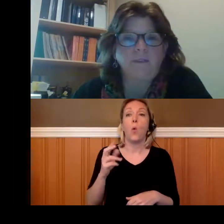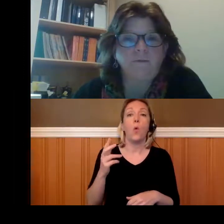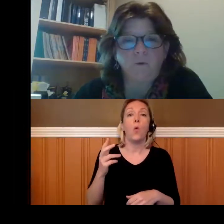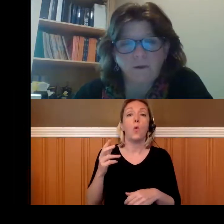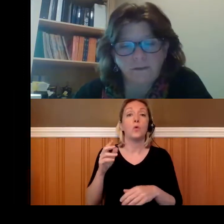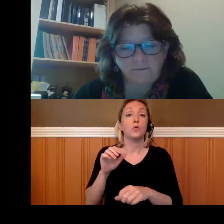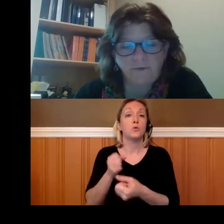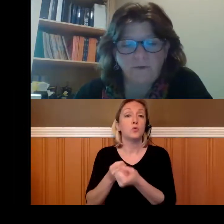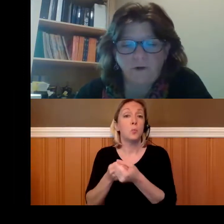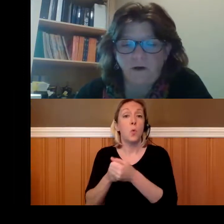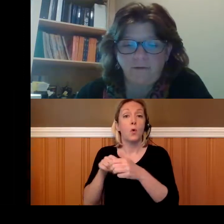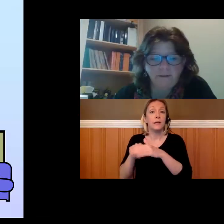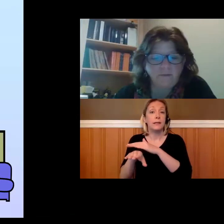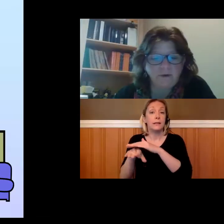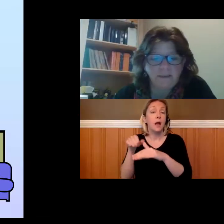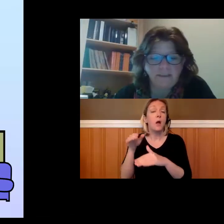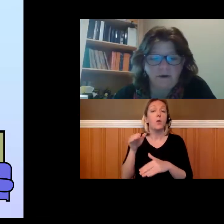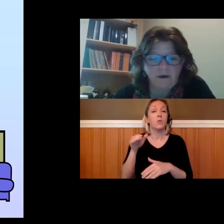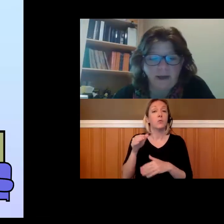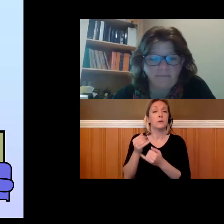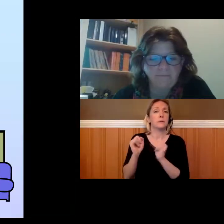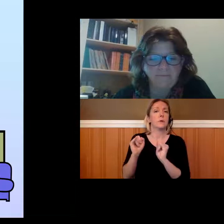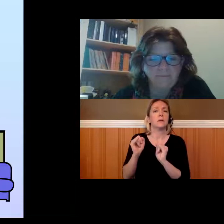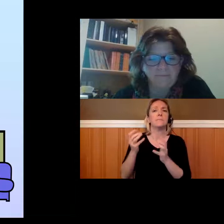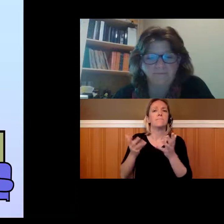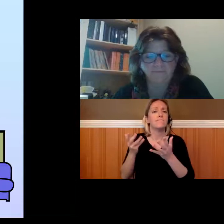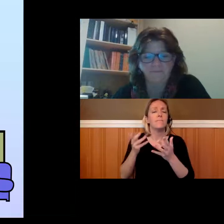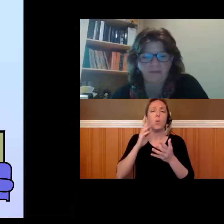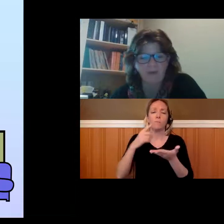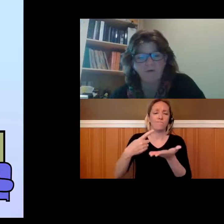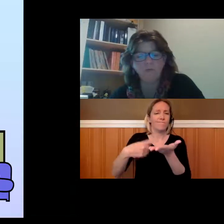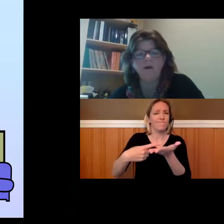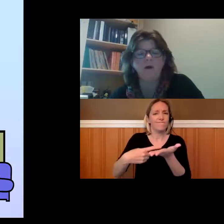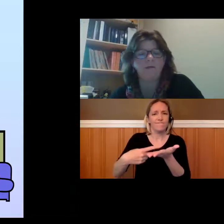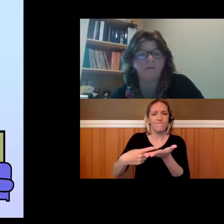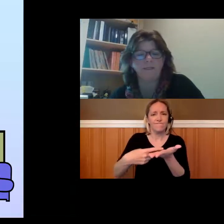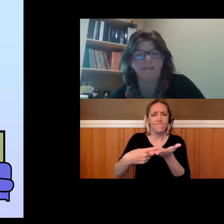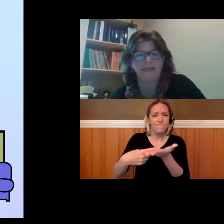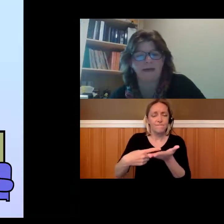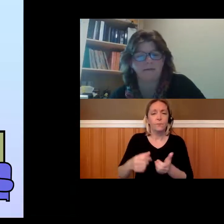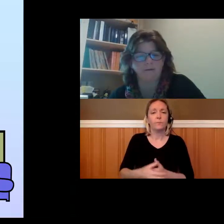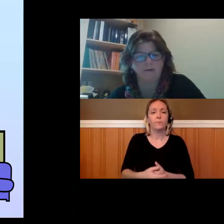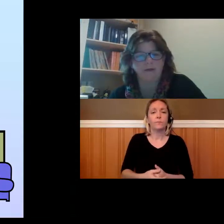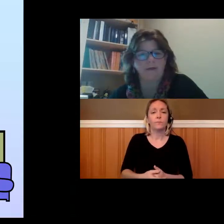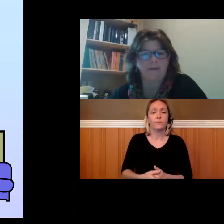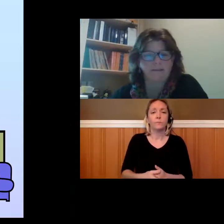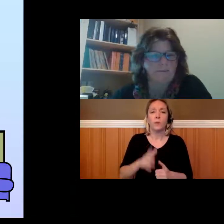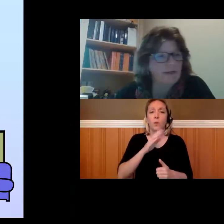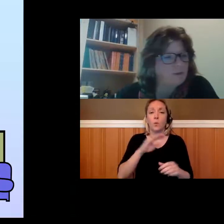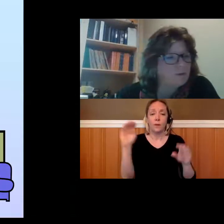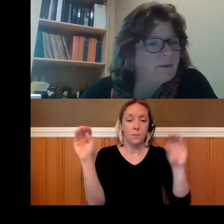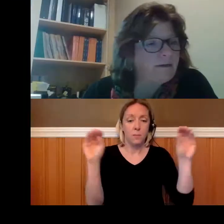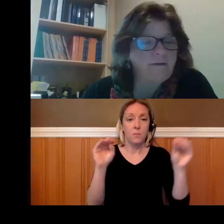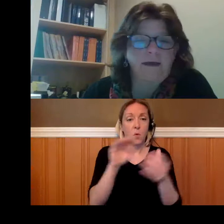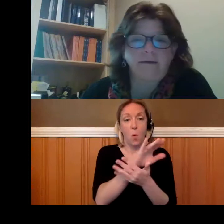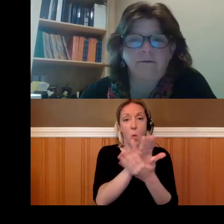Those are all things we're going to need to talk about. And we're going to bring all those pieces together to make sure that